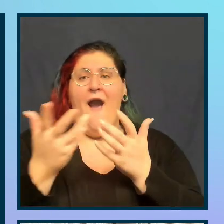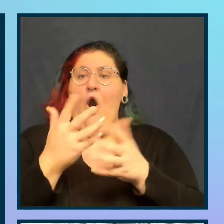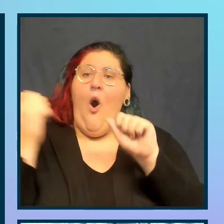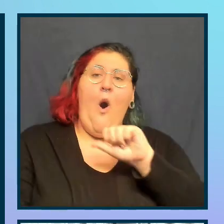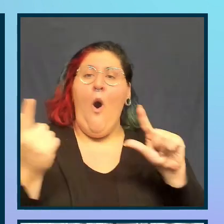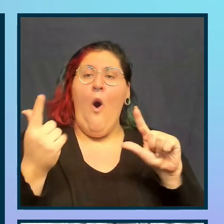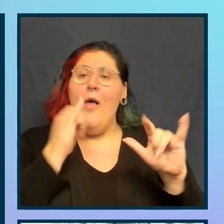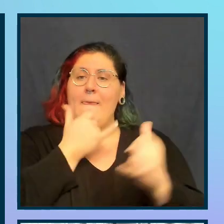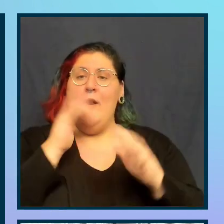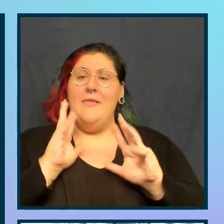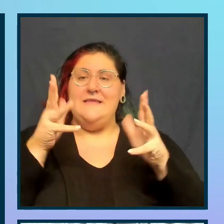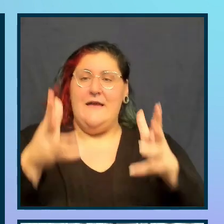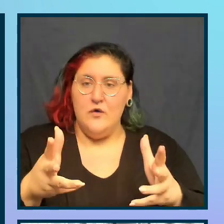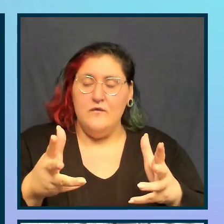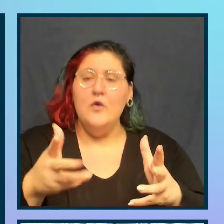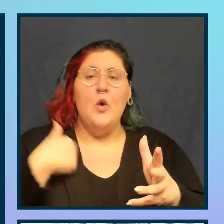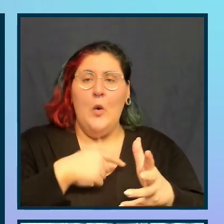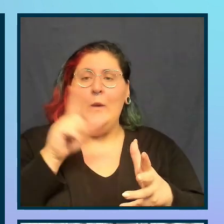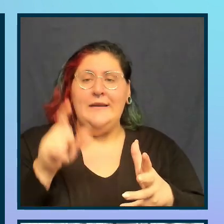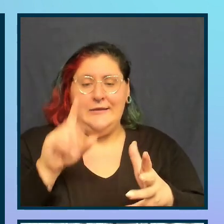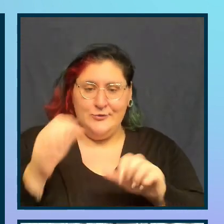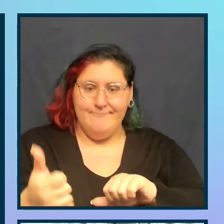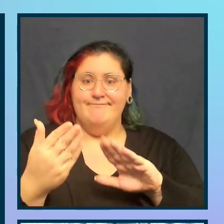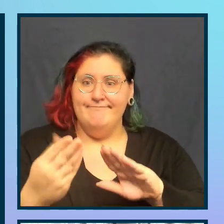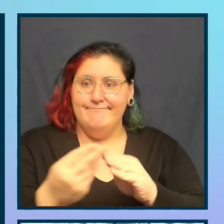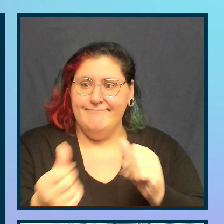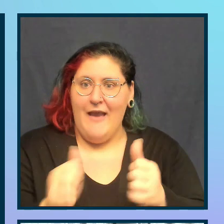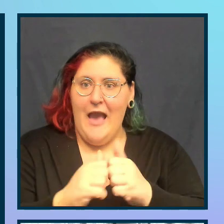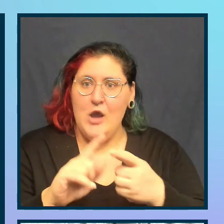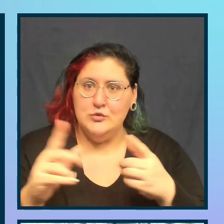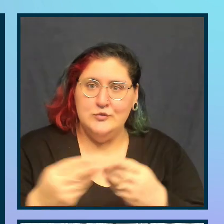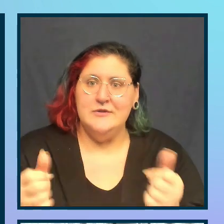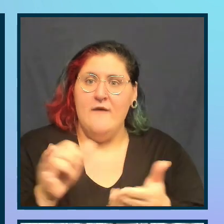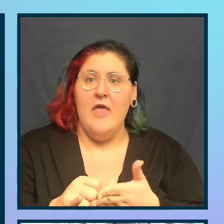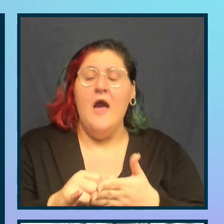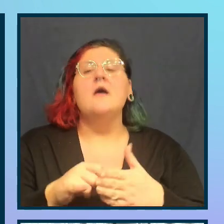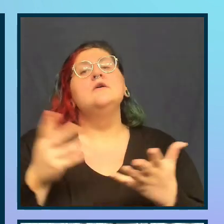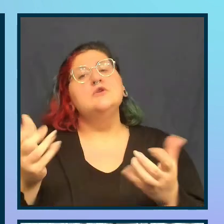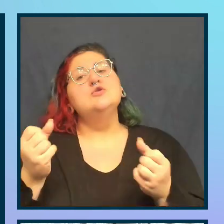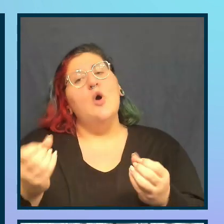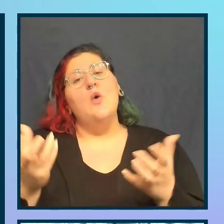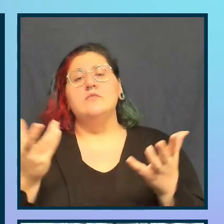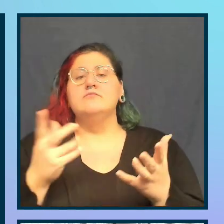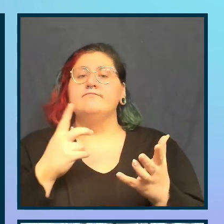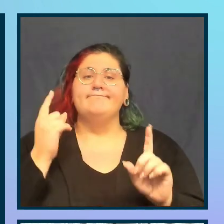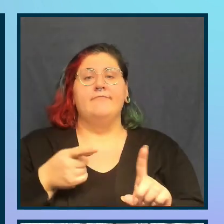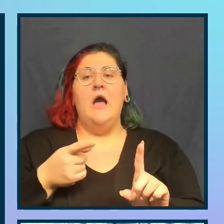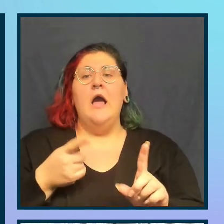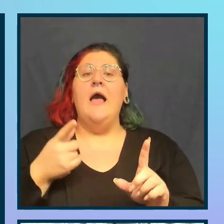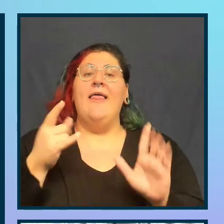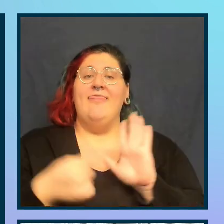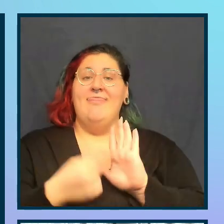So with the power of intelligent guided testing, it is more in-depth testing, and it lets you test like an